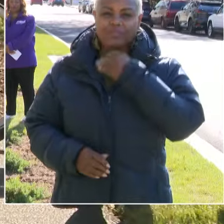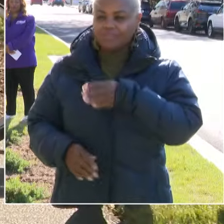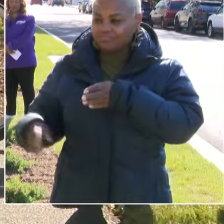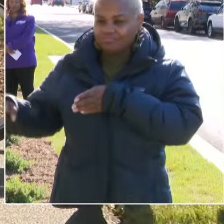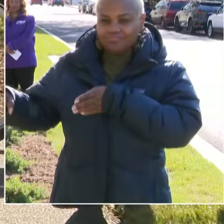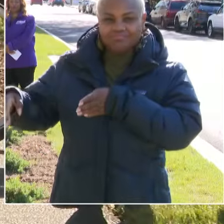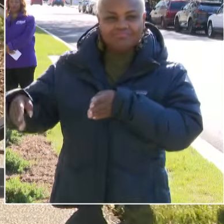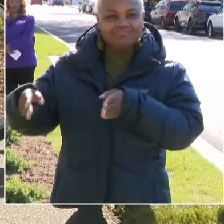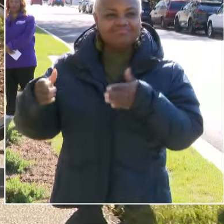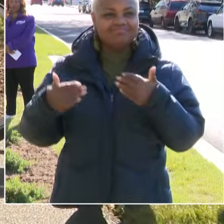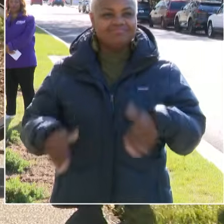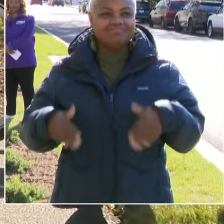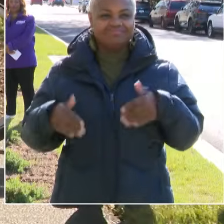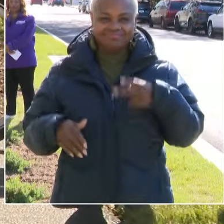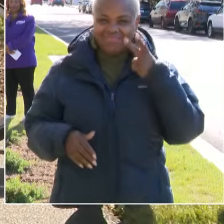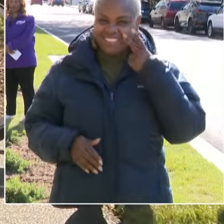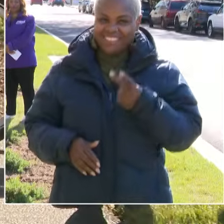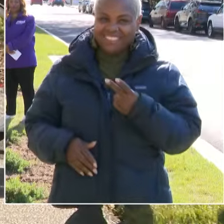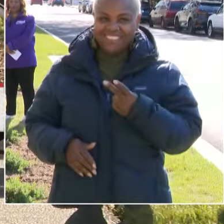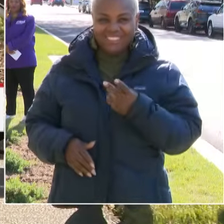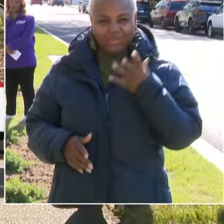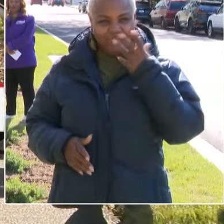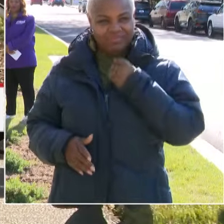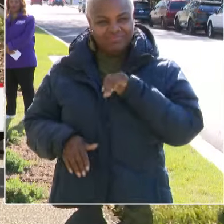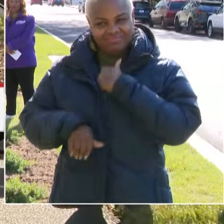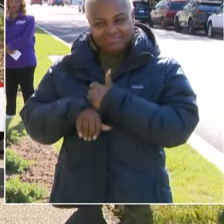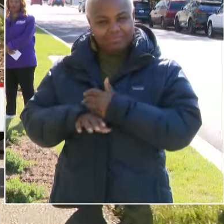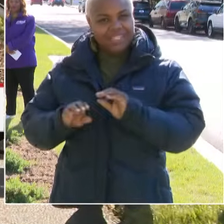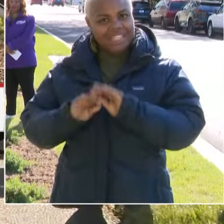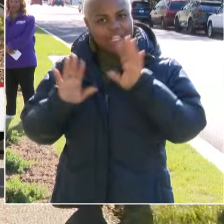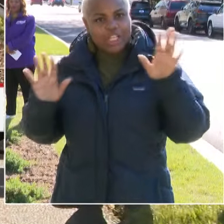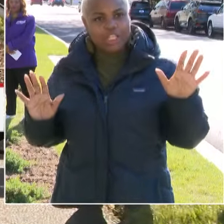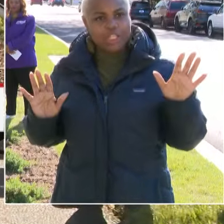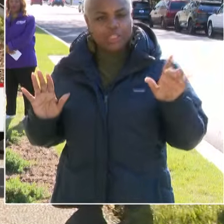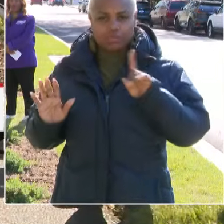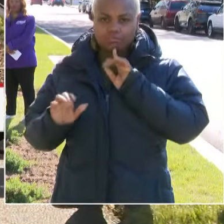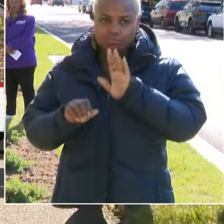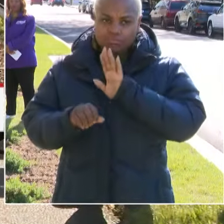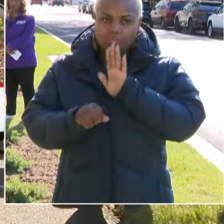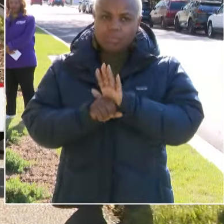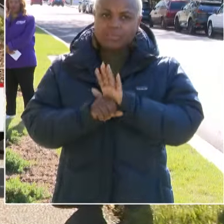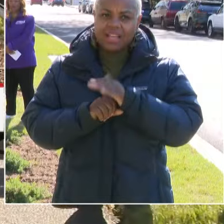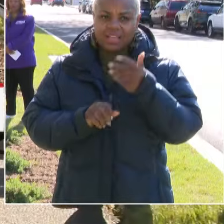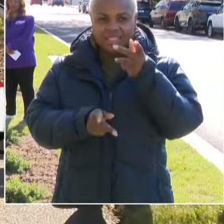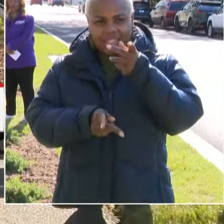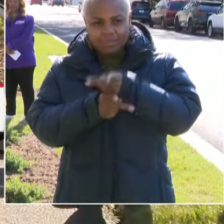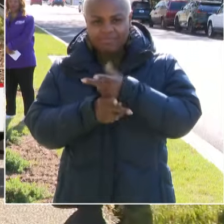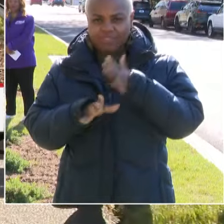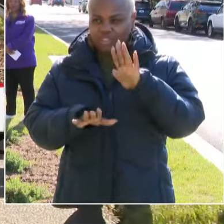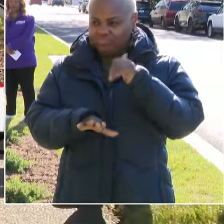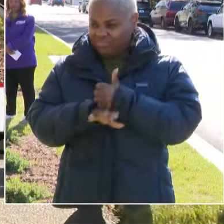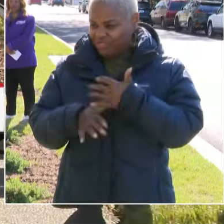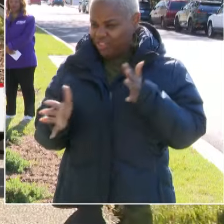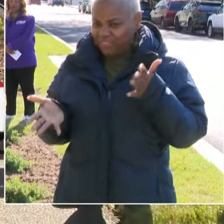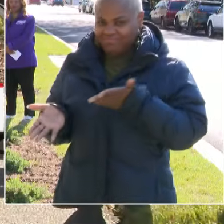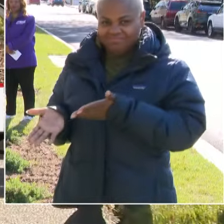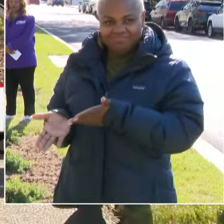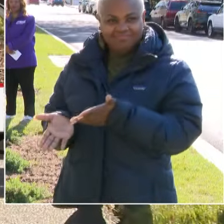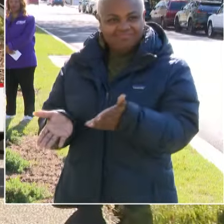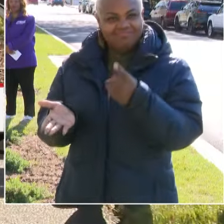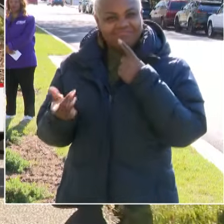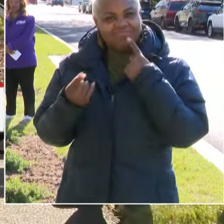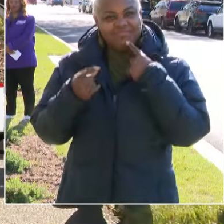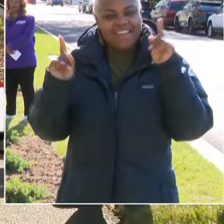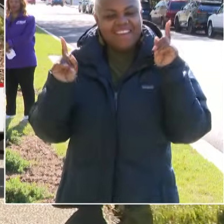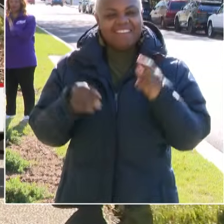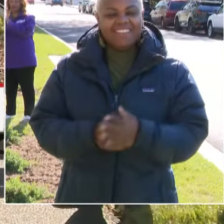prominent, and it is very clearly a promise I made, and I am very happy to say a